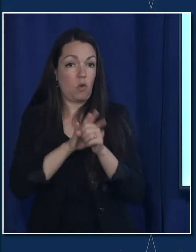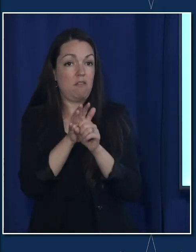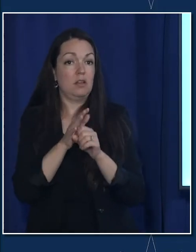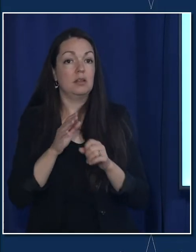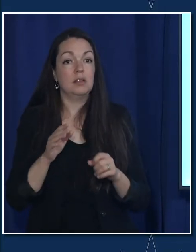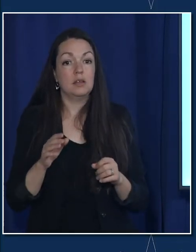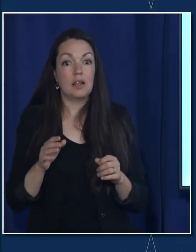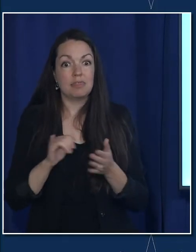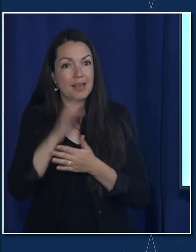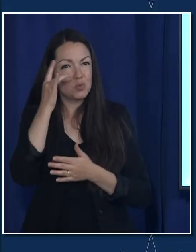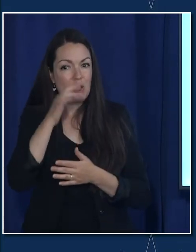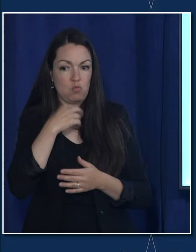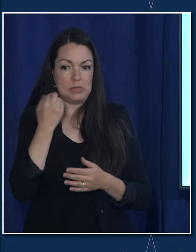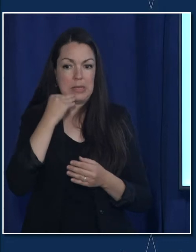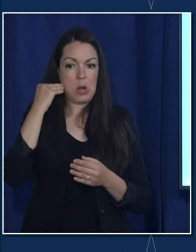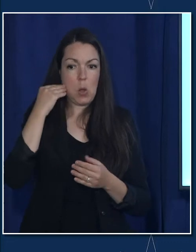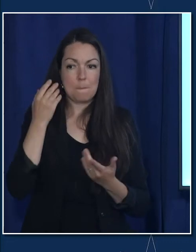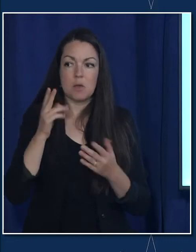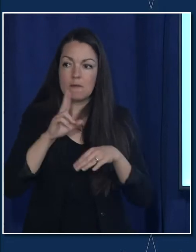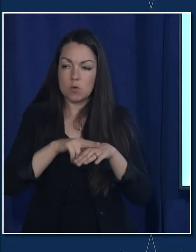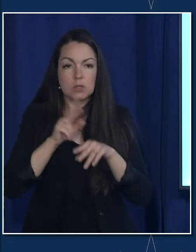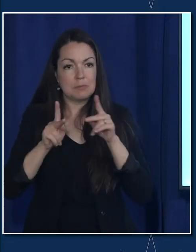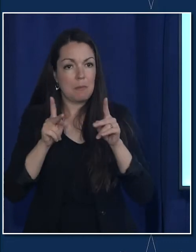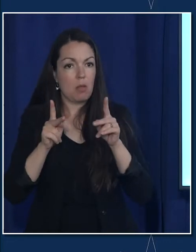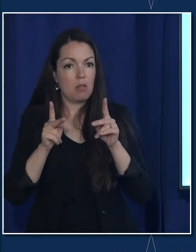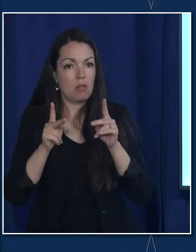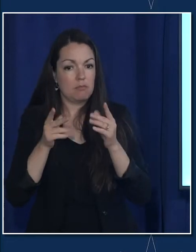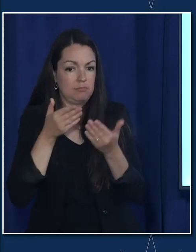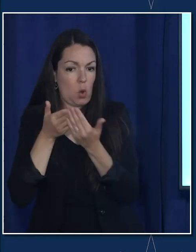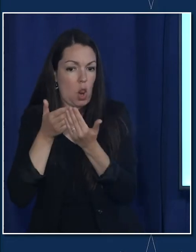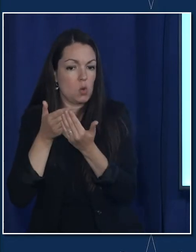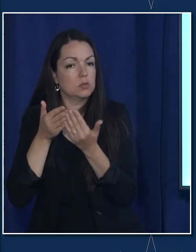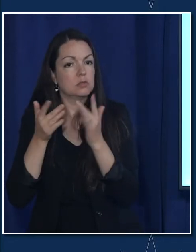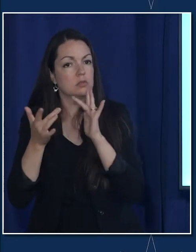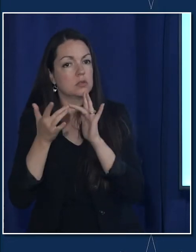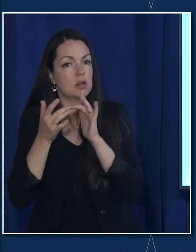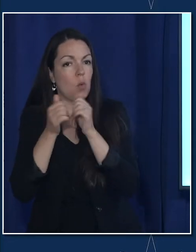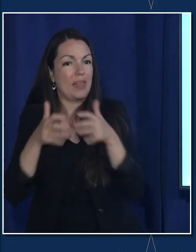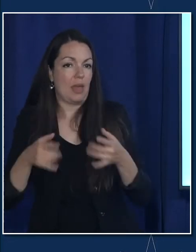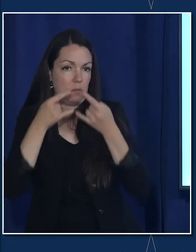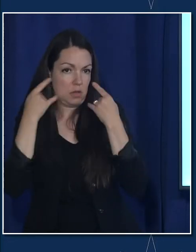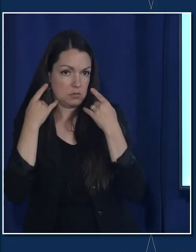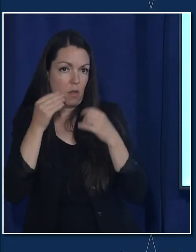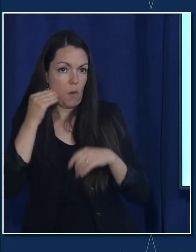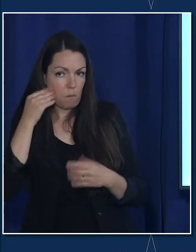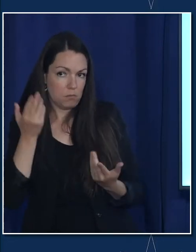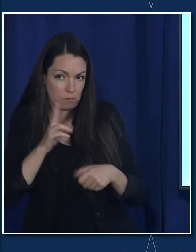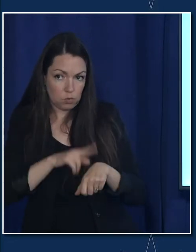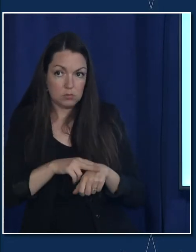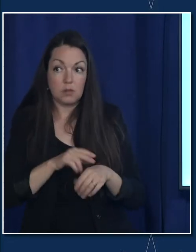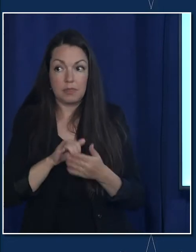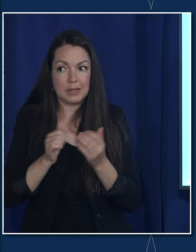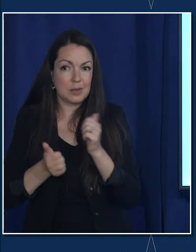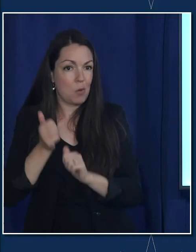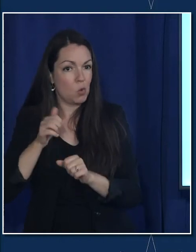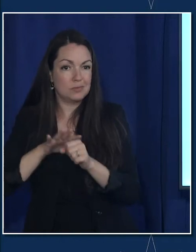for transmission all along, where of course people have close contact without masks. So I get people's concern about that, but really the data doesn't suggest that it is